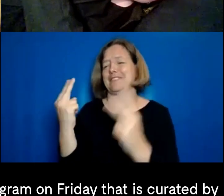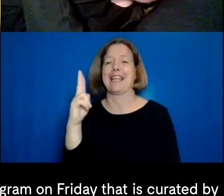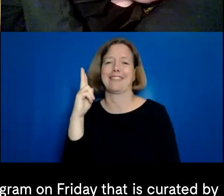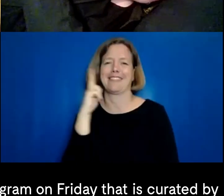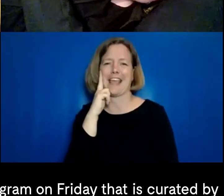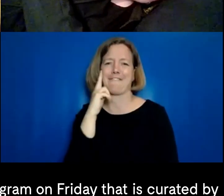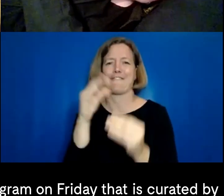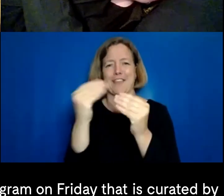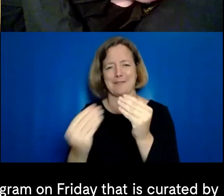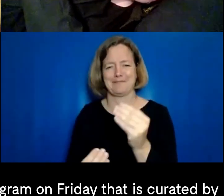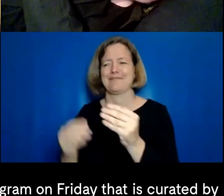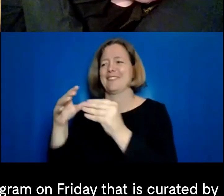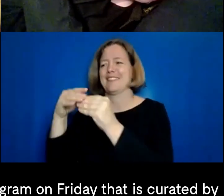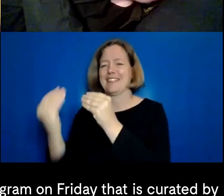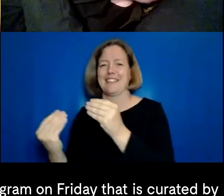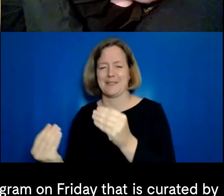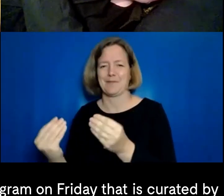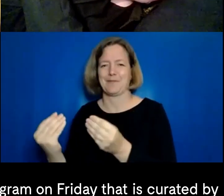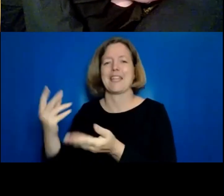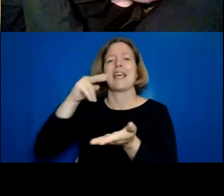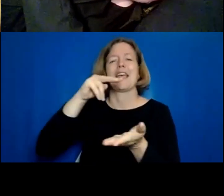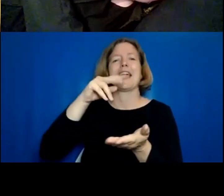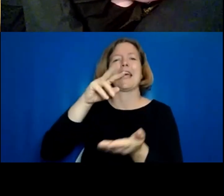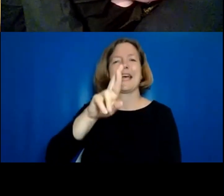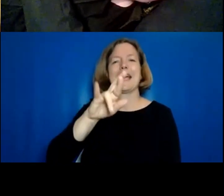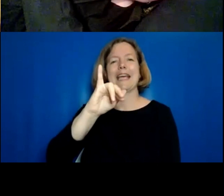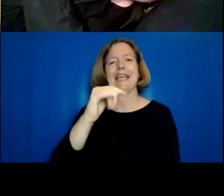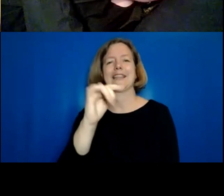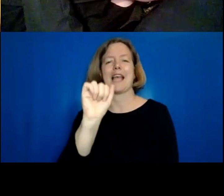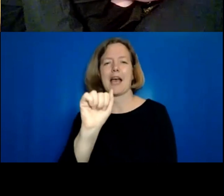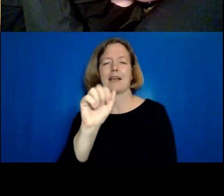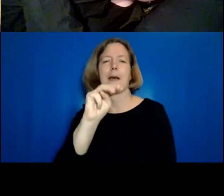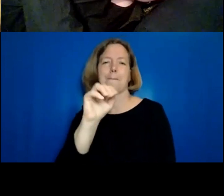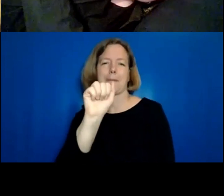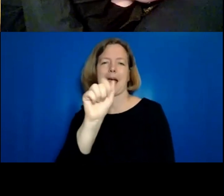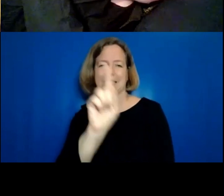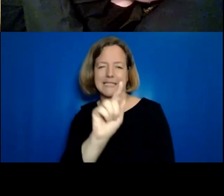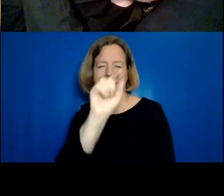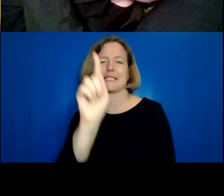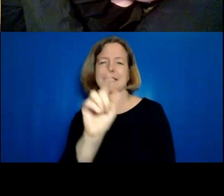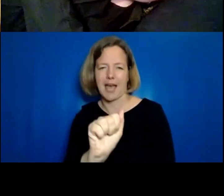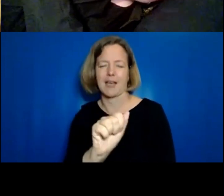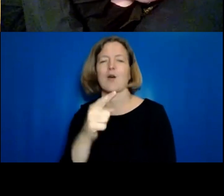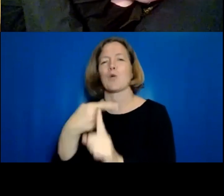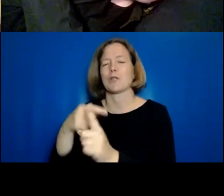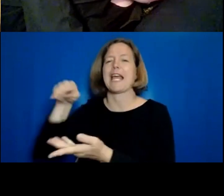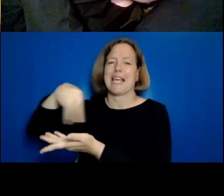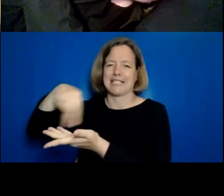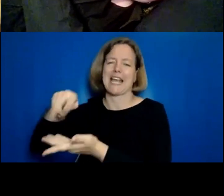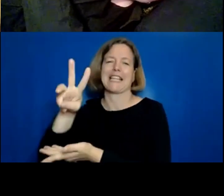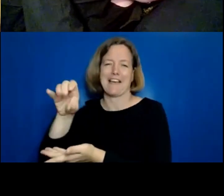Rita Mazza and Cassandra Wedel. So we choose them to curate